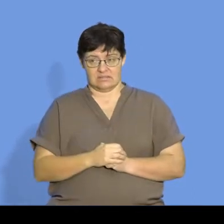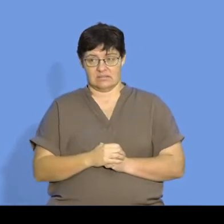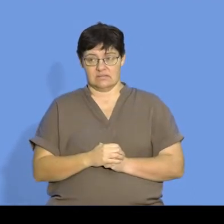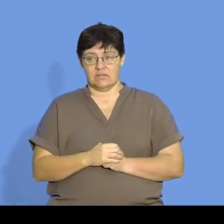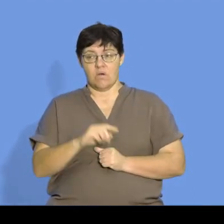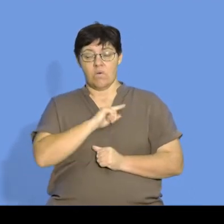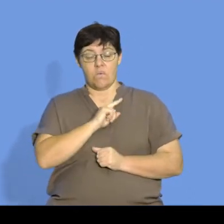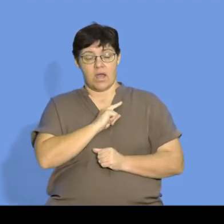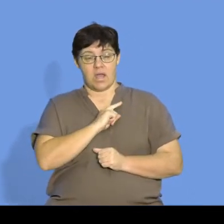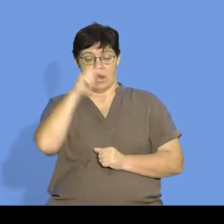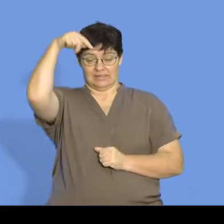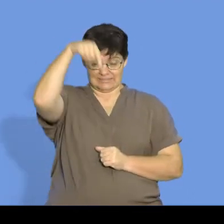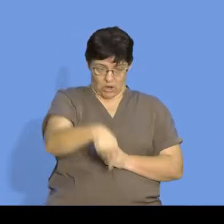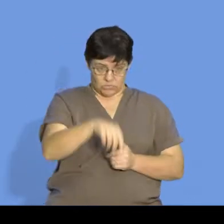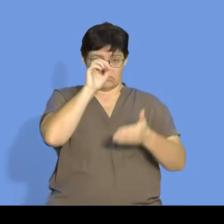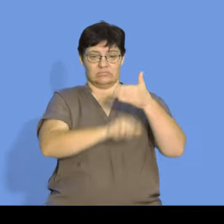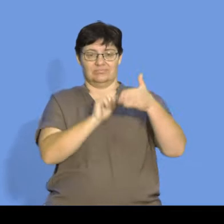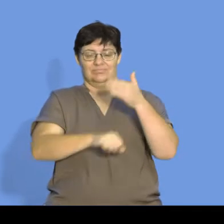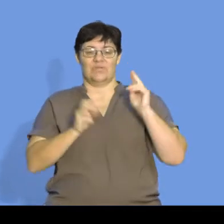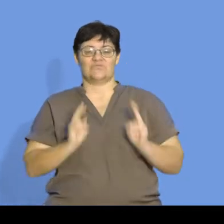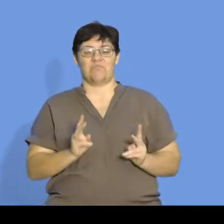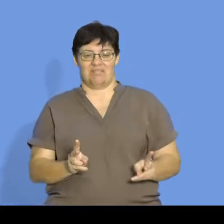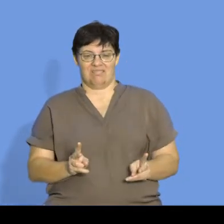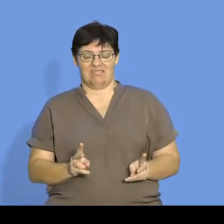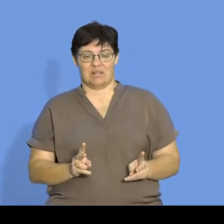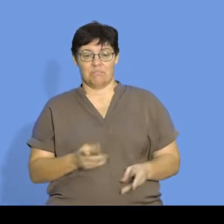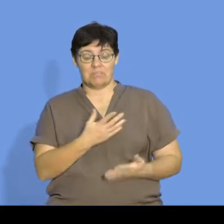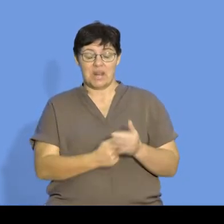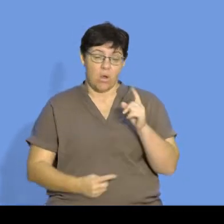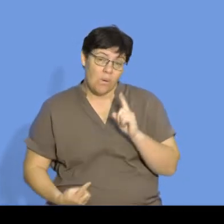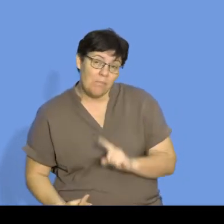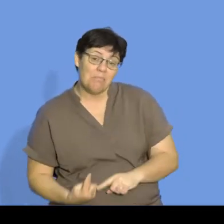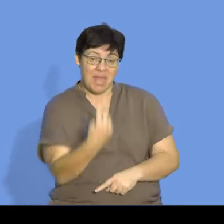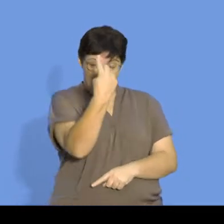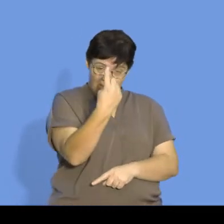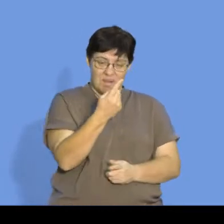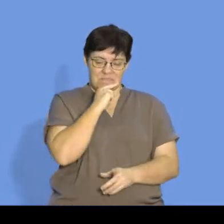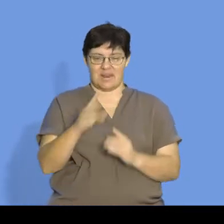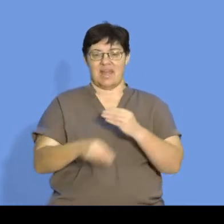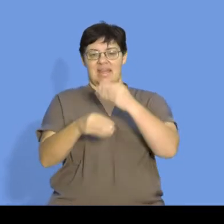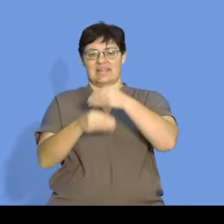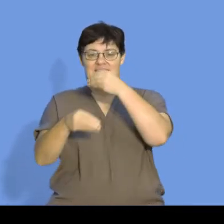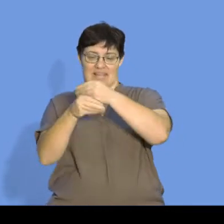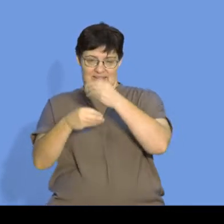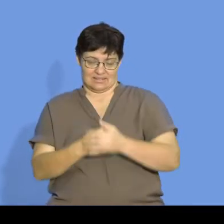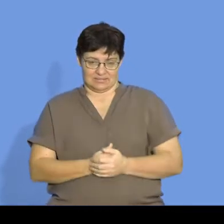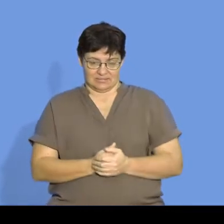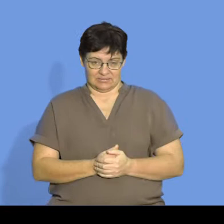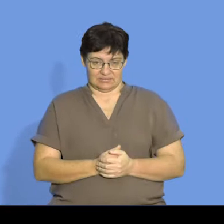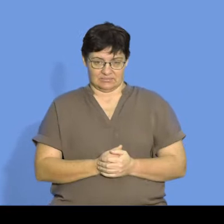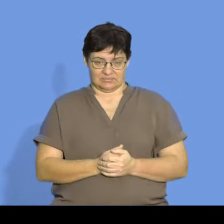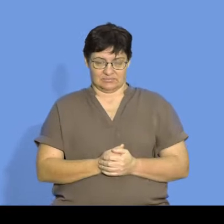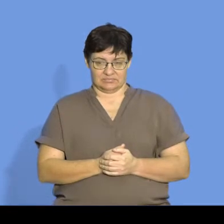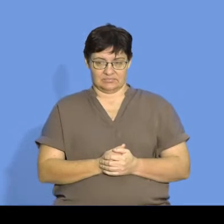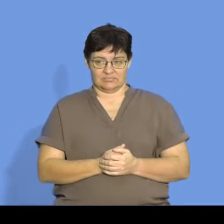remember, if you're looking at this here, when you're working downwards, you're subtracting your interest expense. Now, you will add because